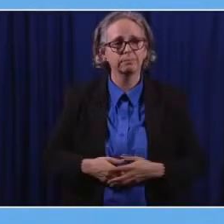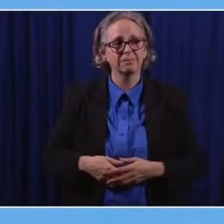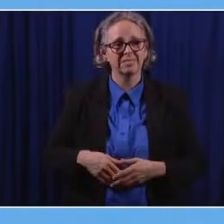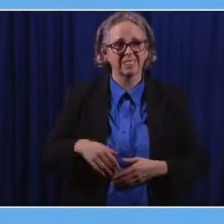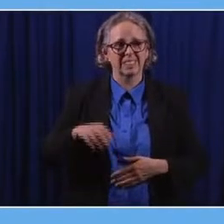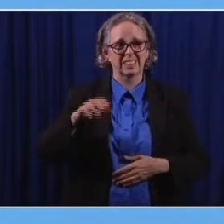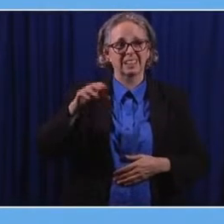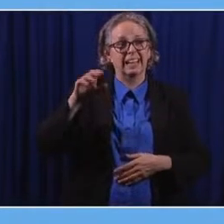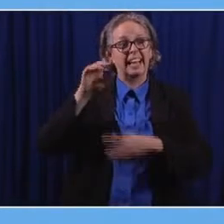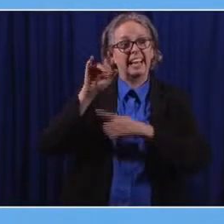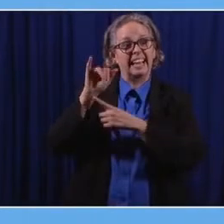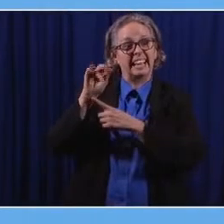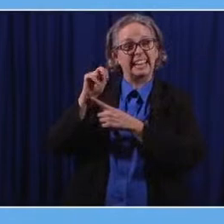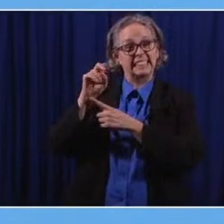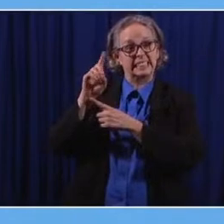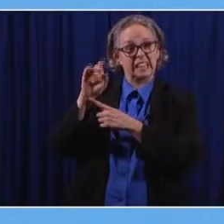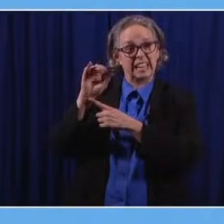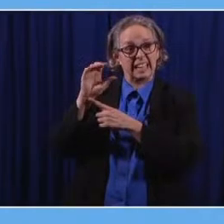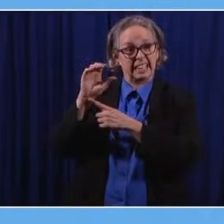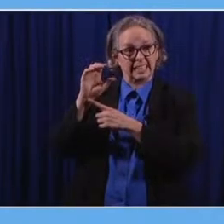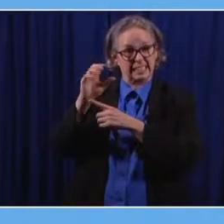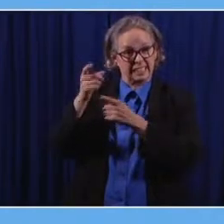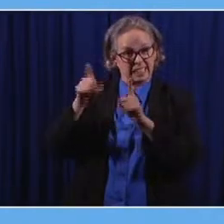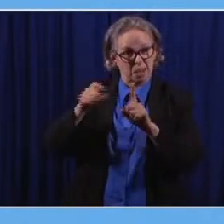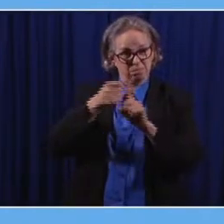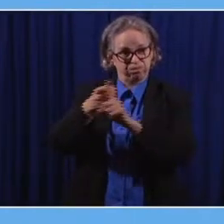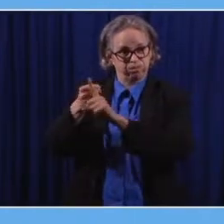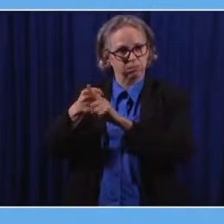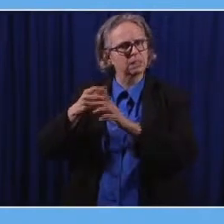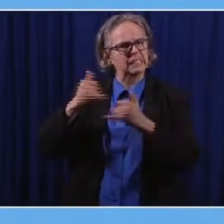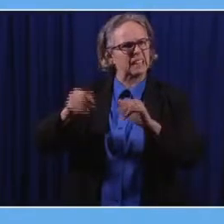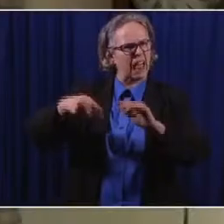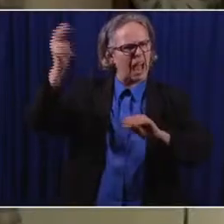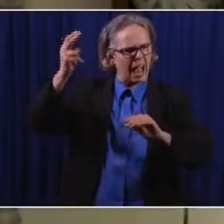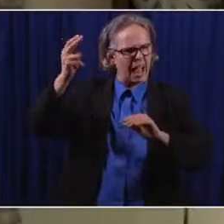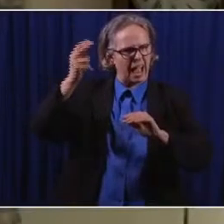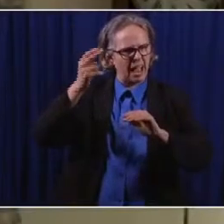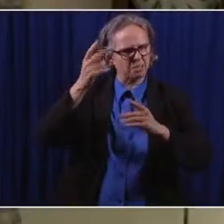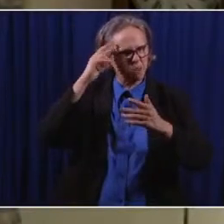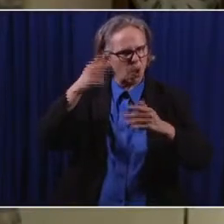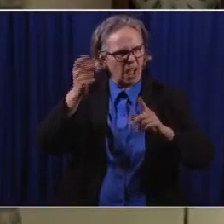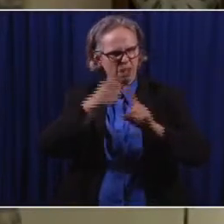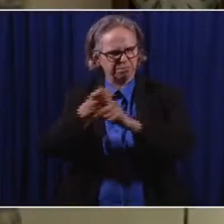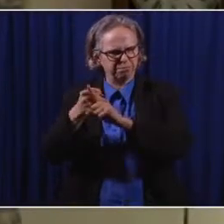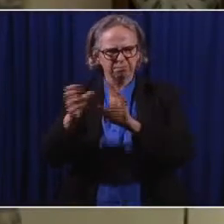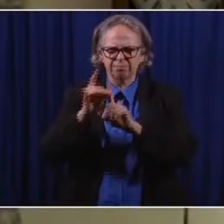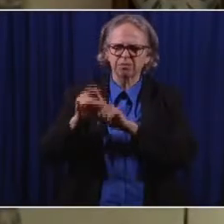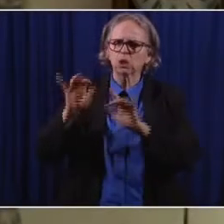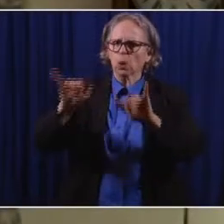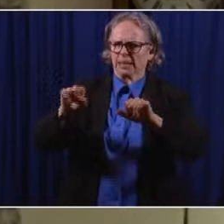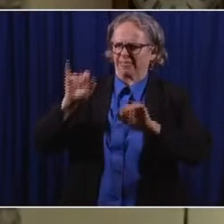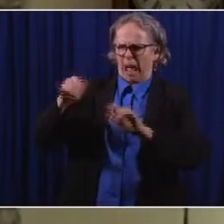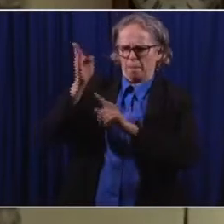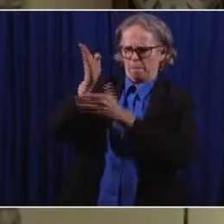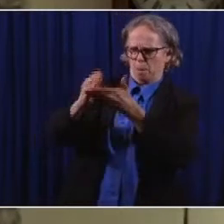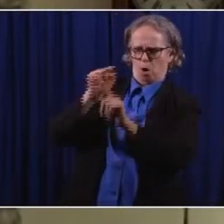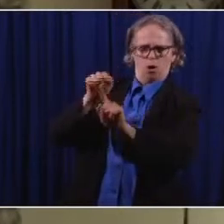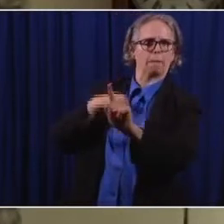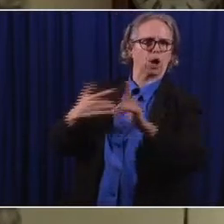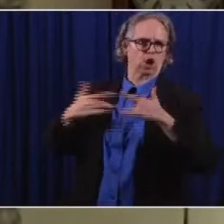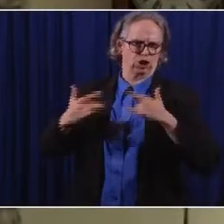has continued to stay high. So we are concerned about that. and we remain concerned about